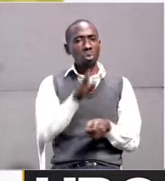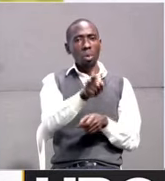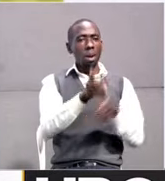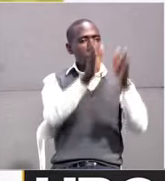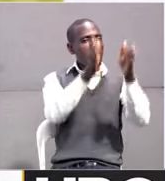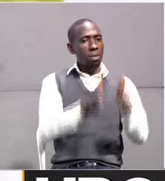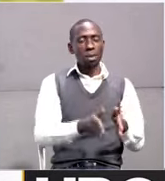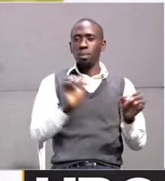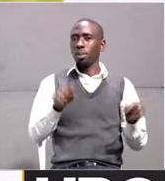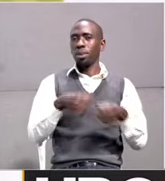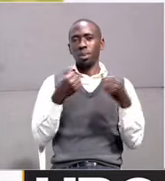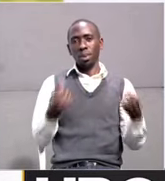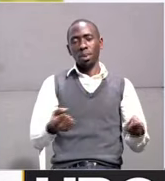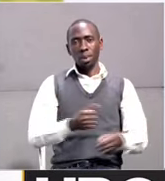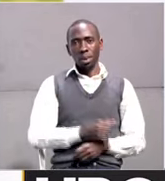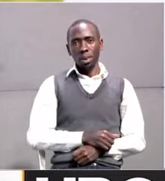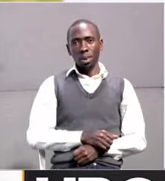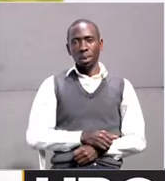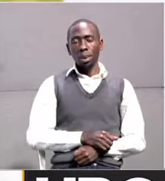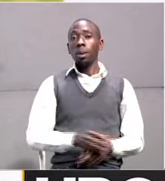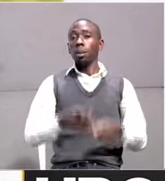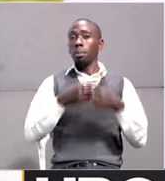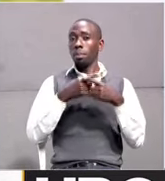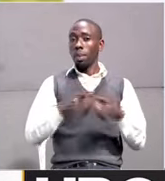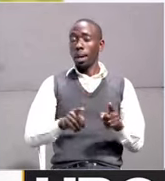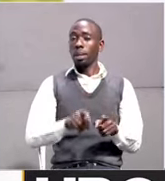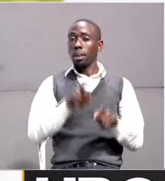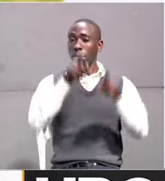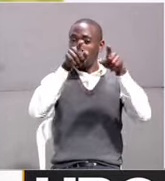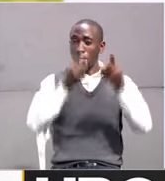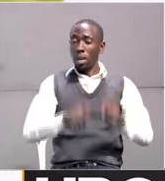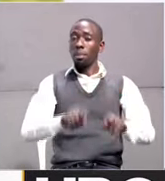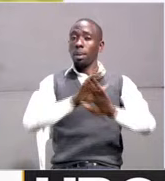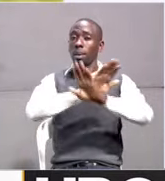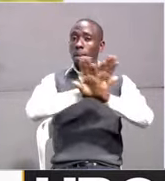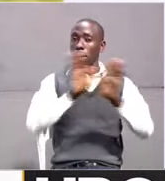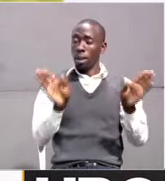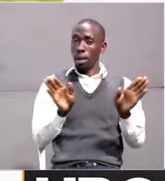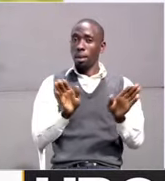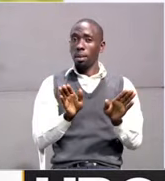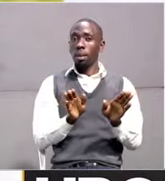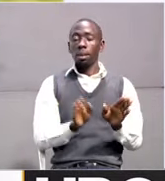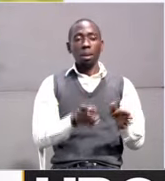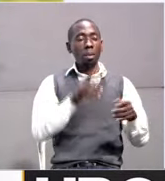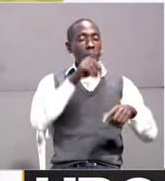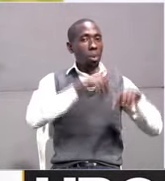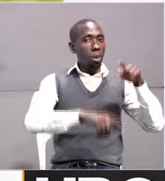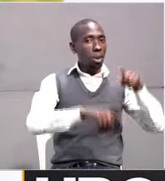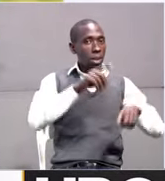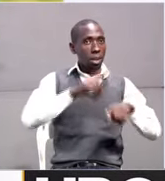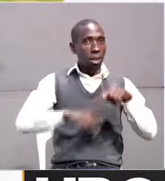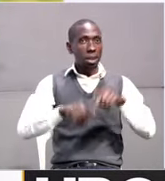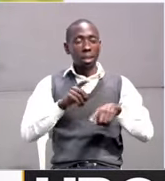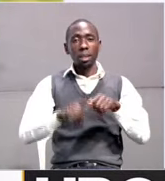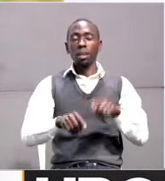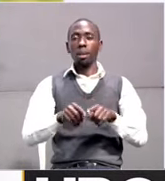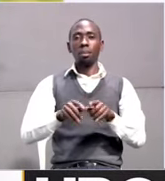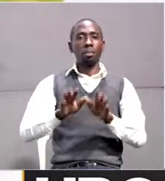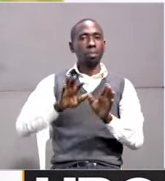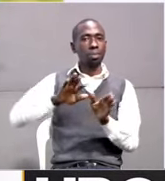individuals. But it should be clear that politics is